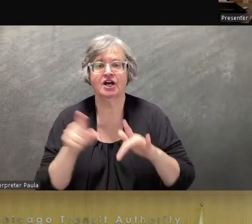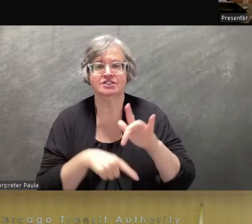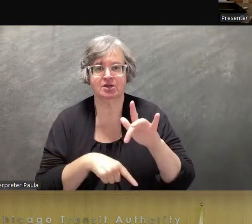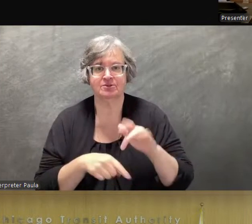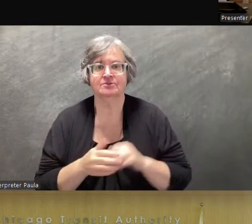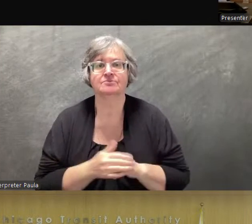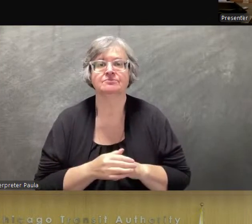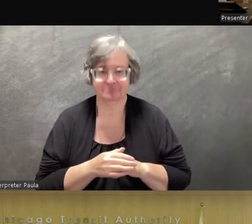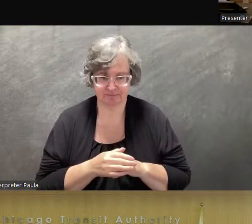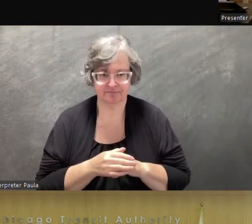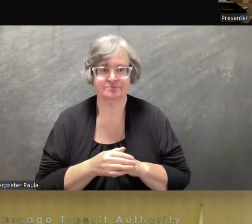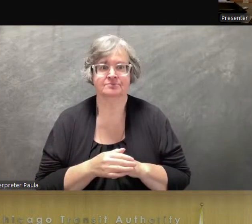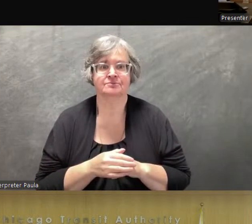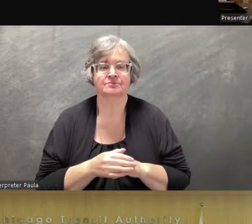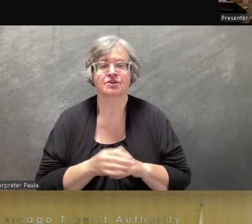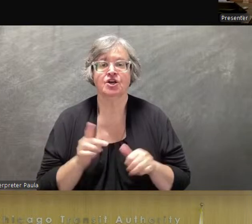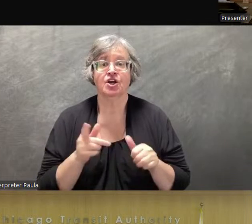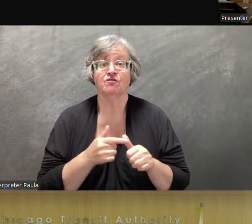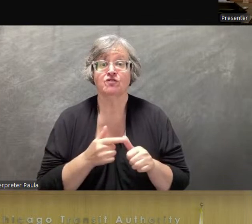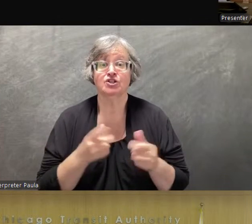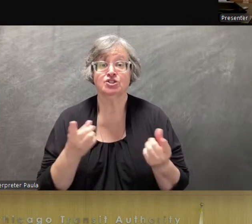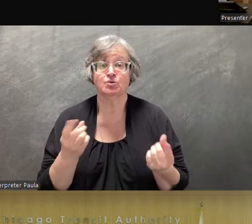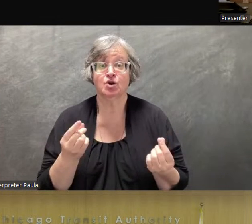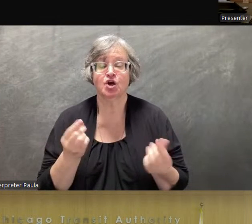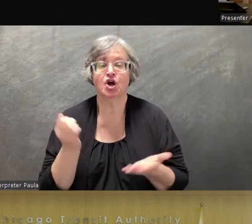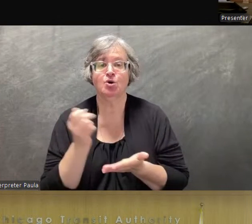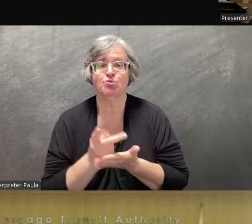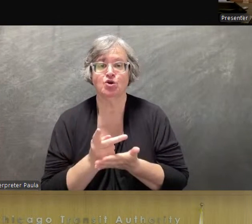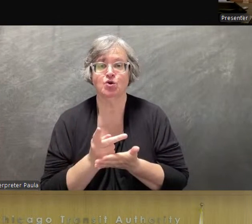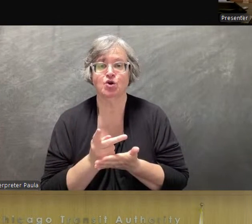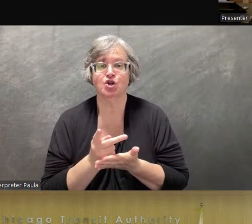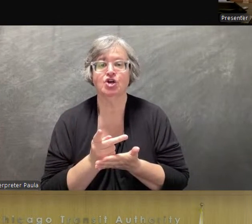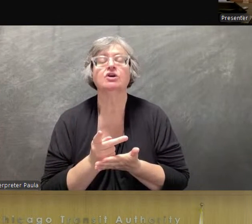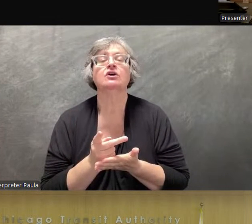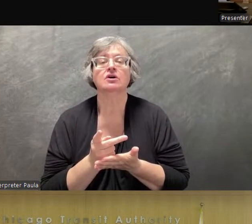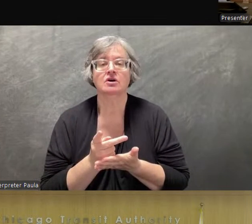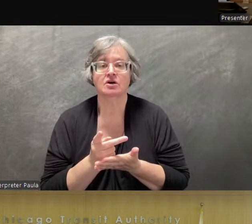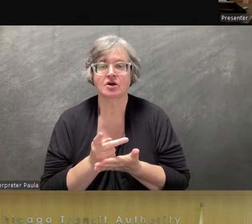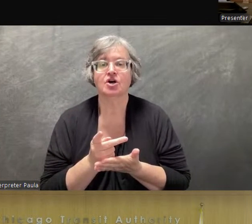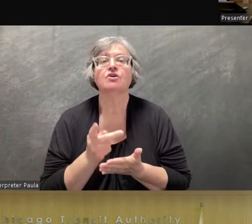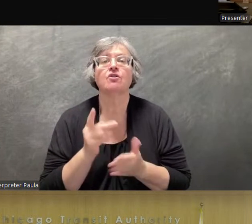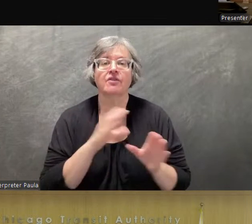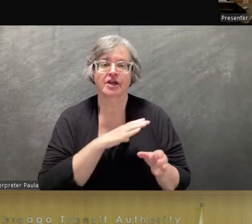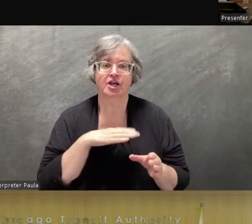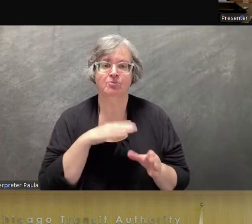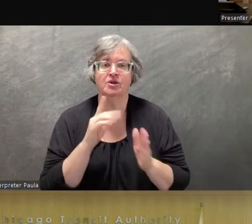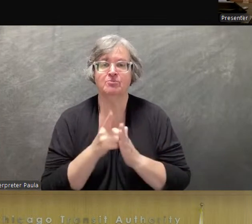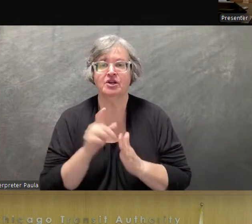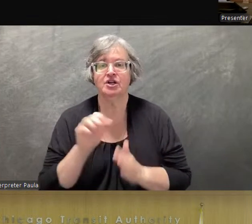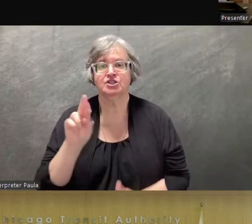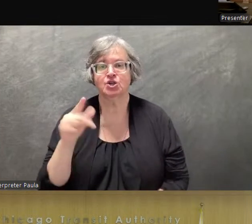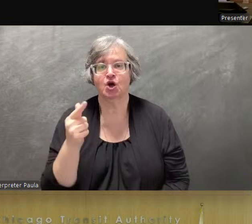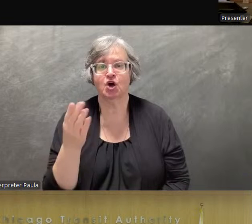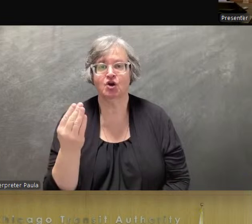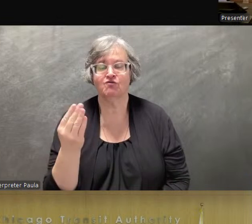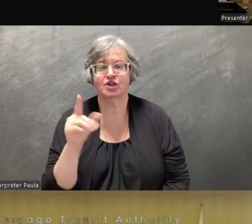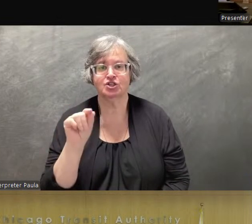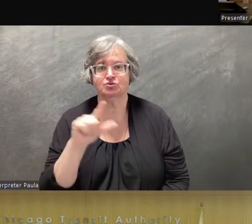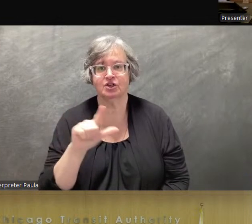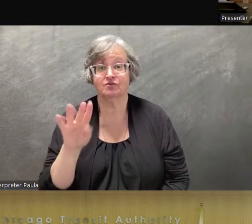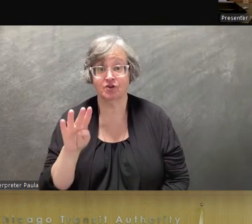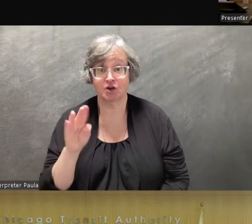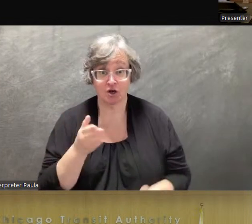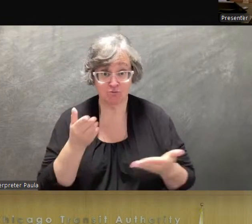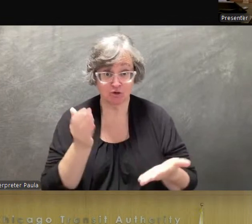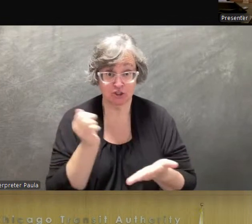Thank you. Our first order of business is the approval of the committee minutes of August 14th, 2024. May I have a